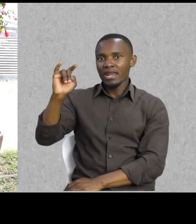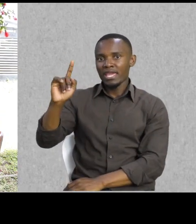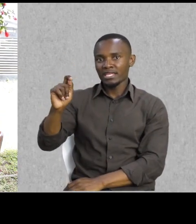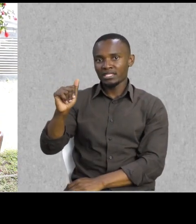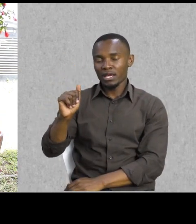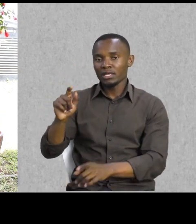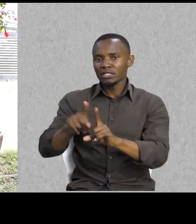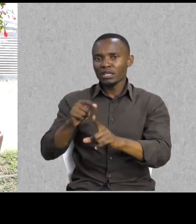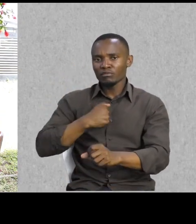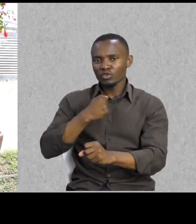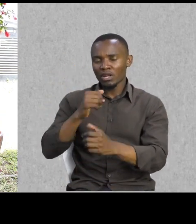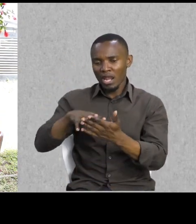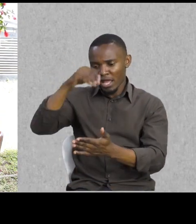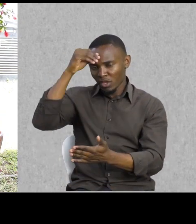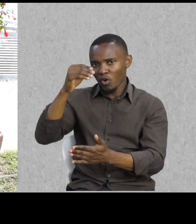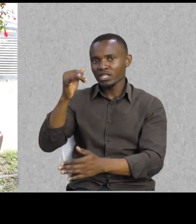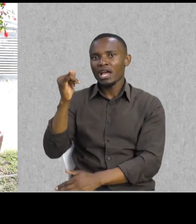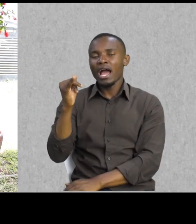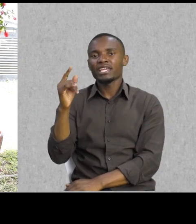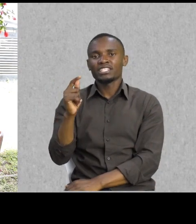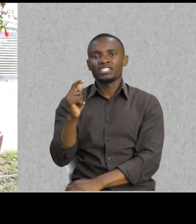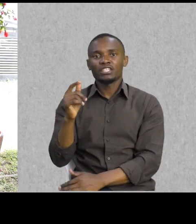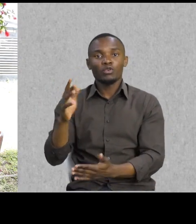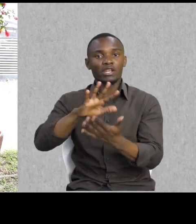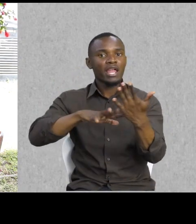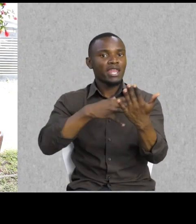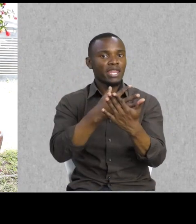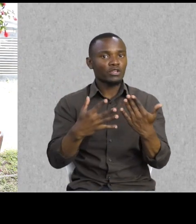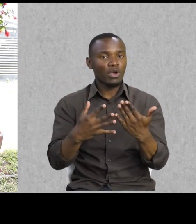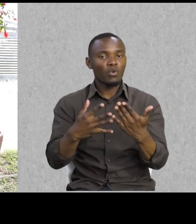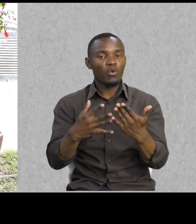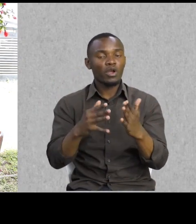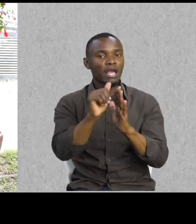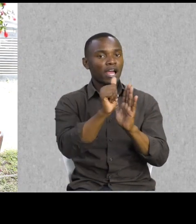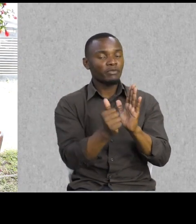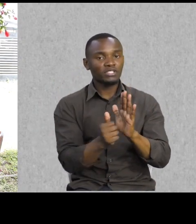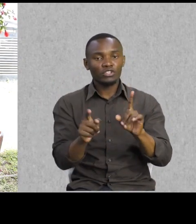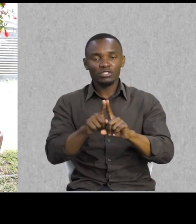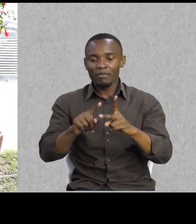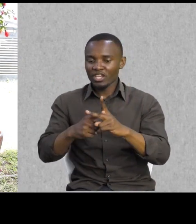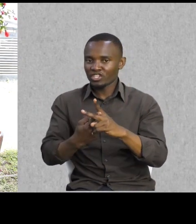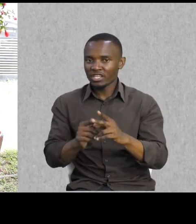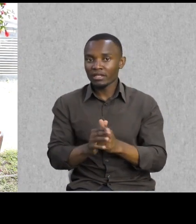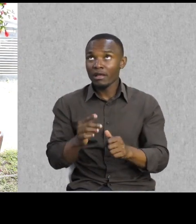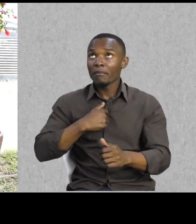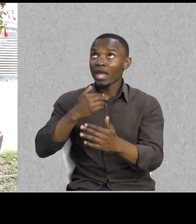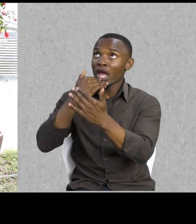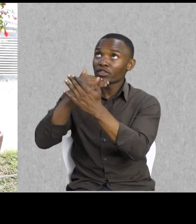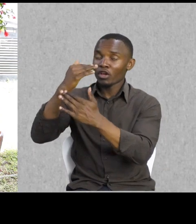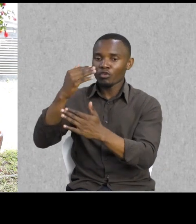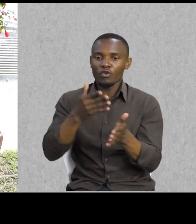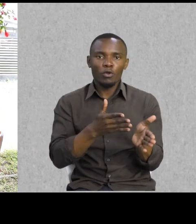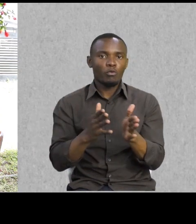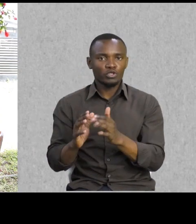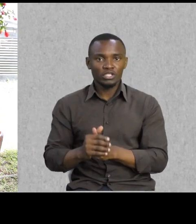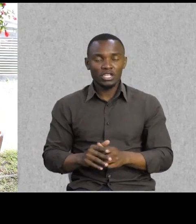pursuing IT in network administration or network engineering, and I really thank God because of that opportunity. And